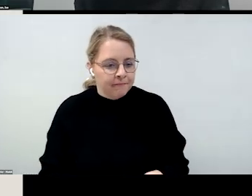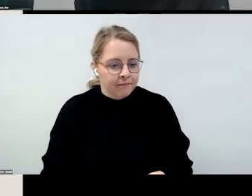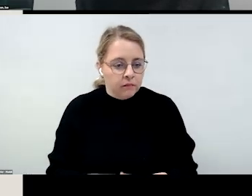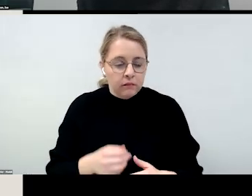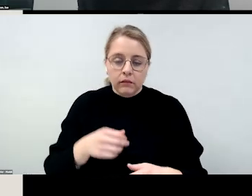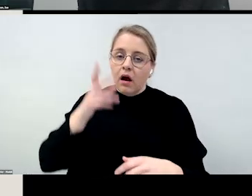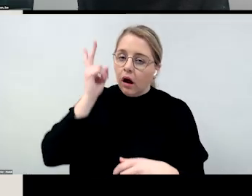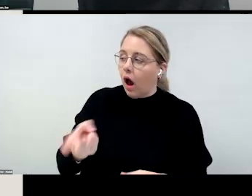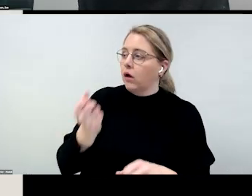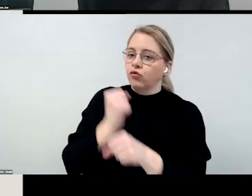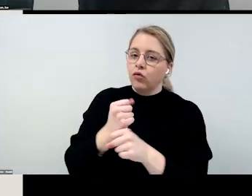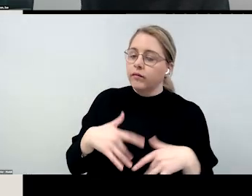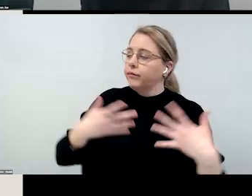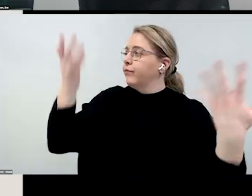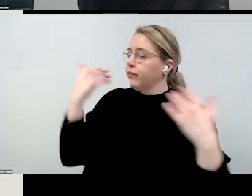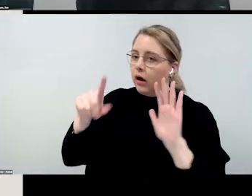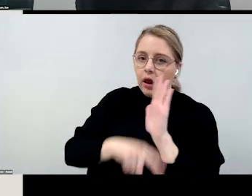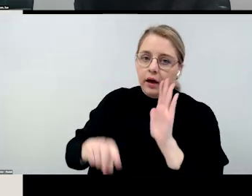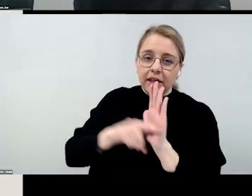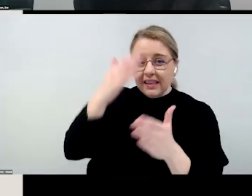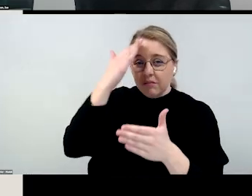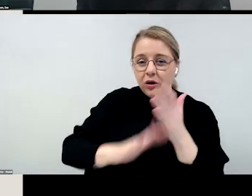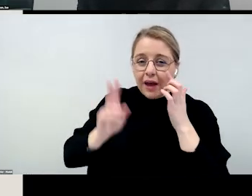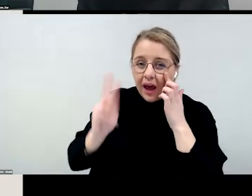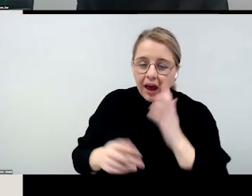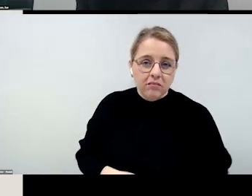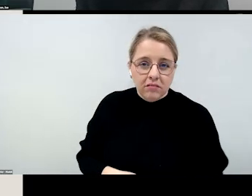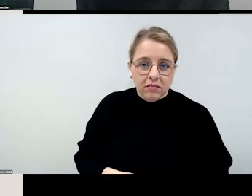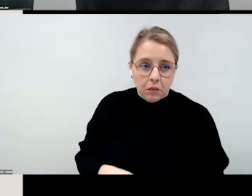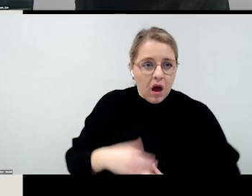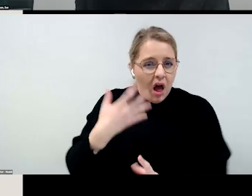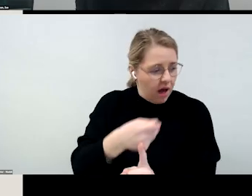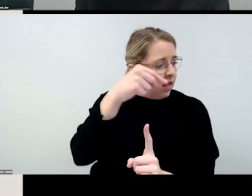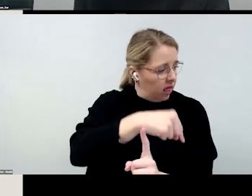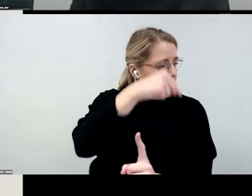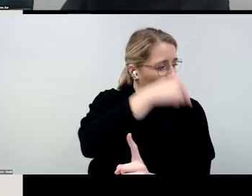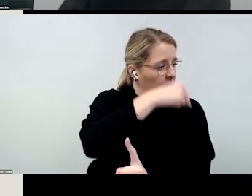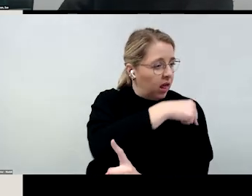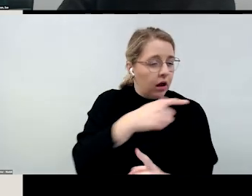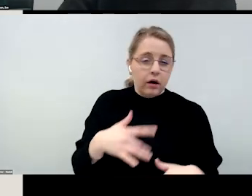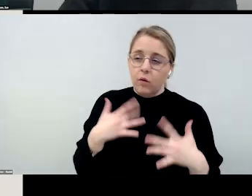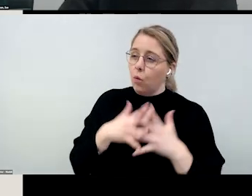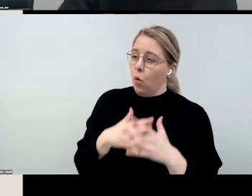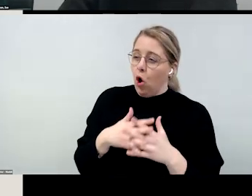negative experience with healthcare, reinforcing his feelings that it is pointless to seek healthcare.